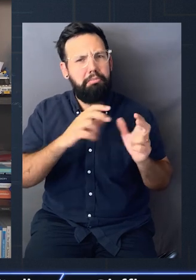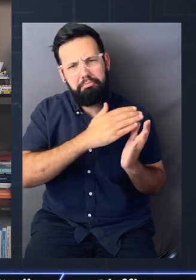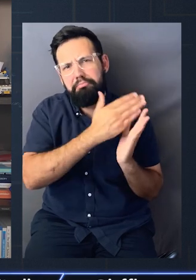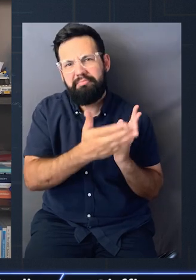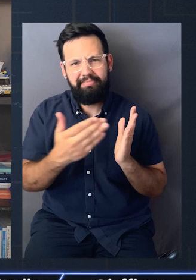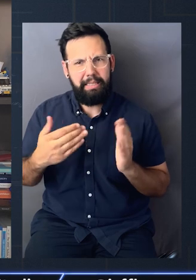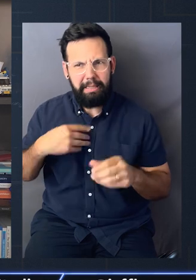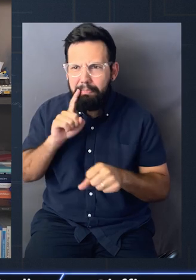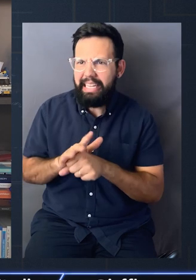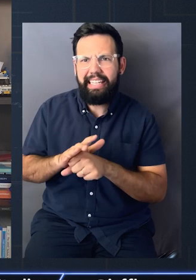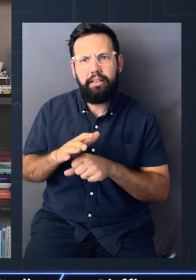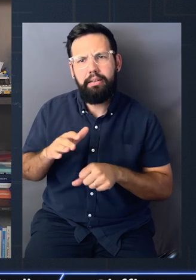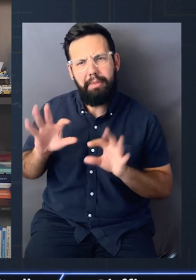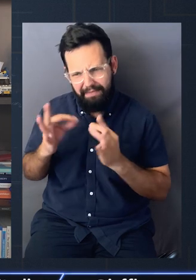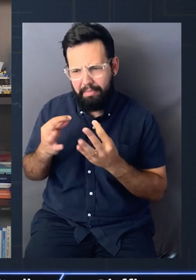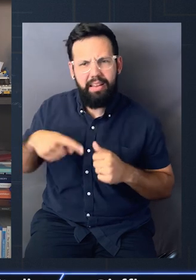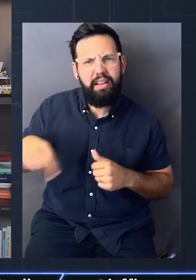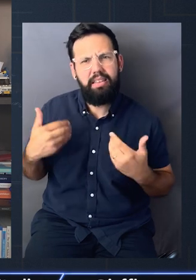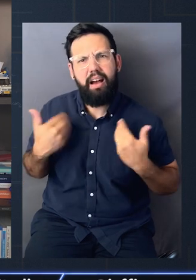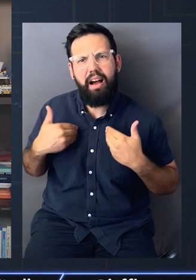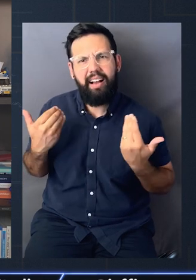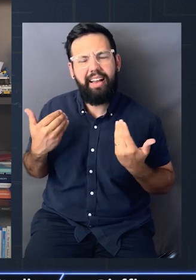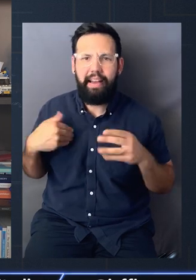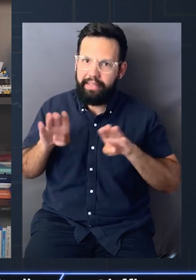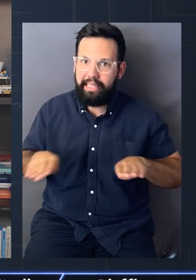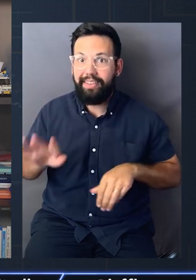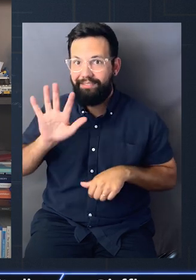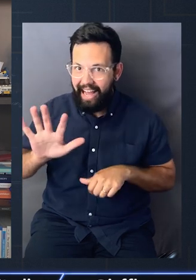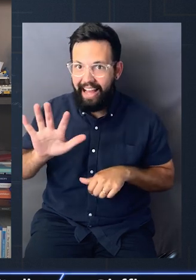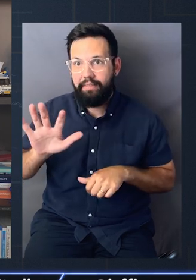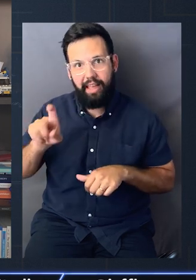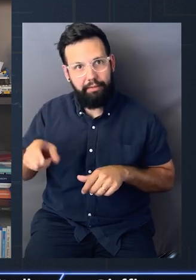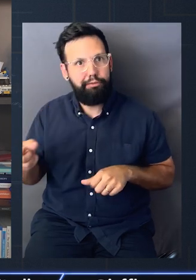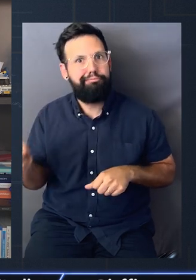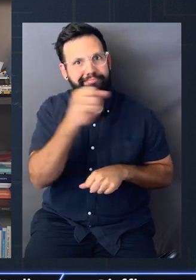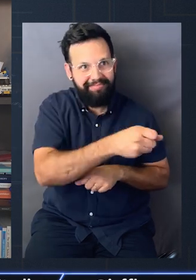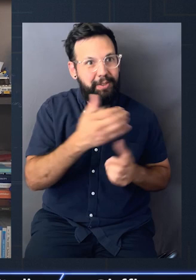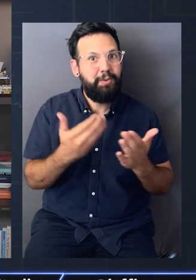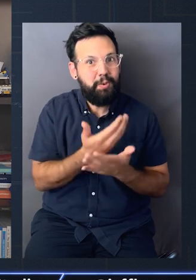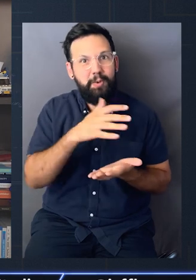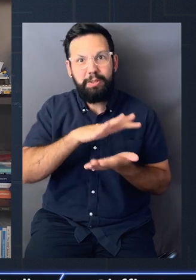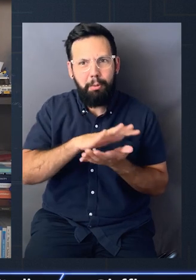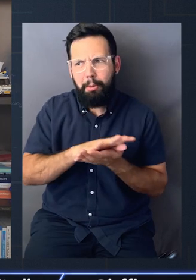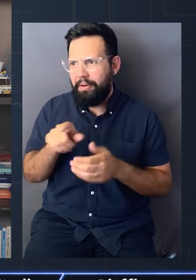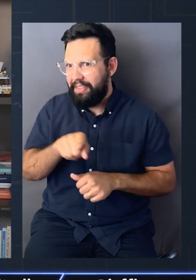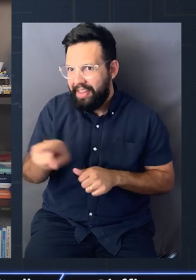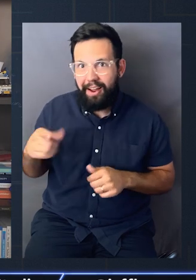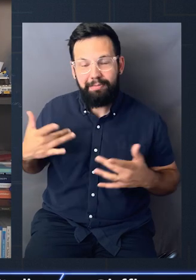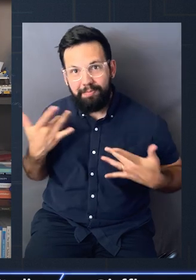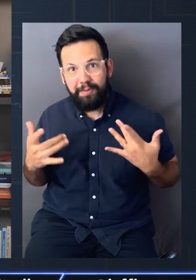this. My family's really young, all 5 kids. We got to switch them to new schools, but they're super excited for this brand new